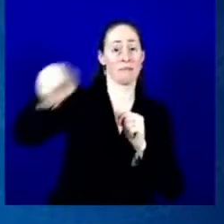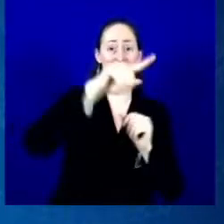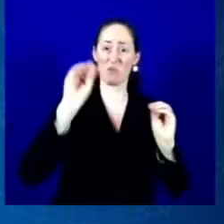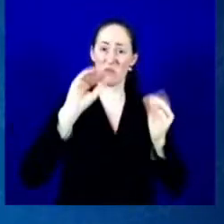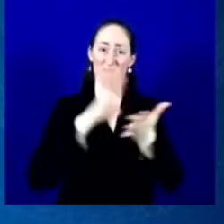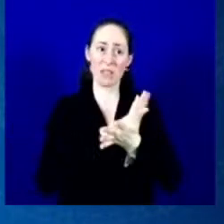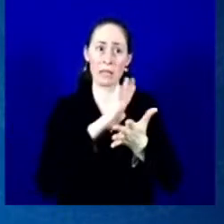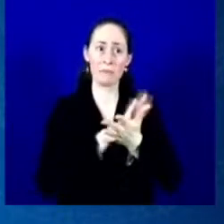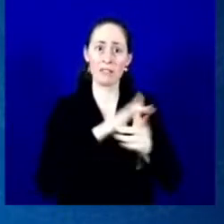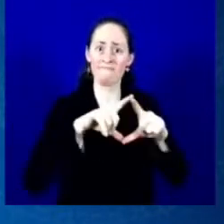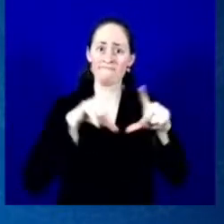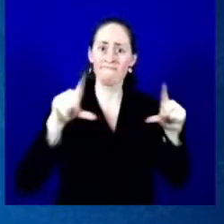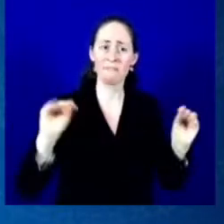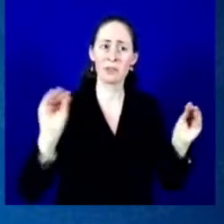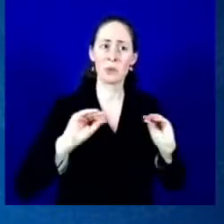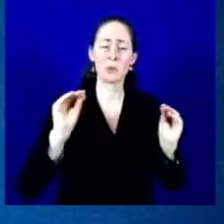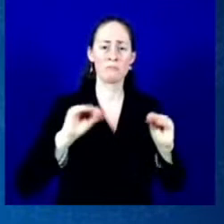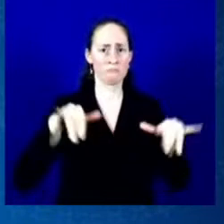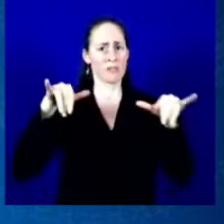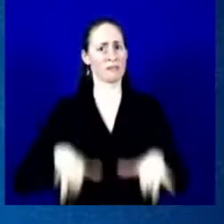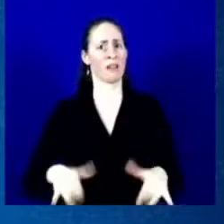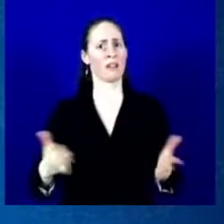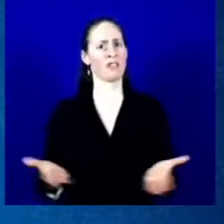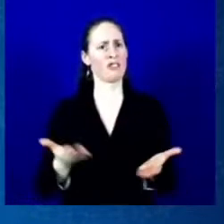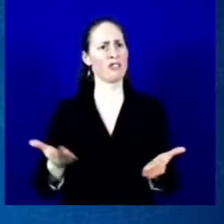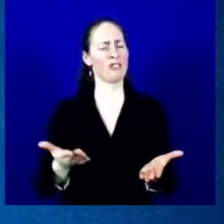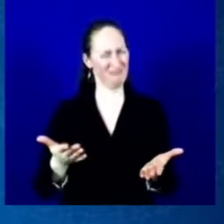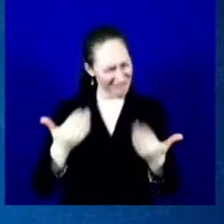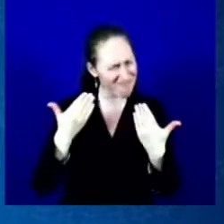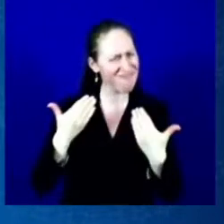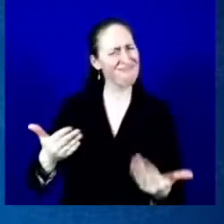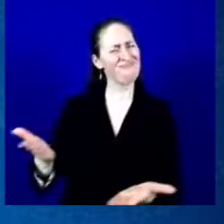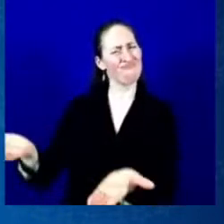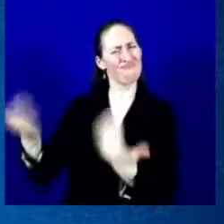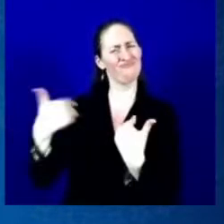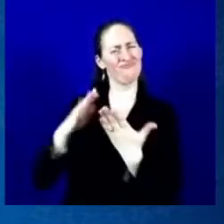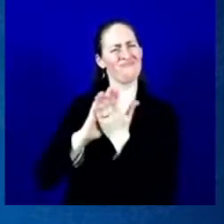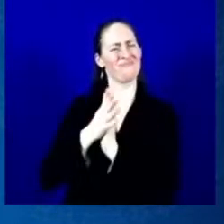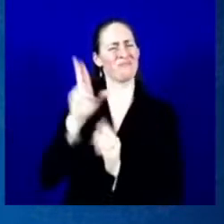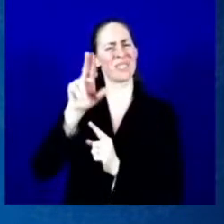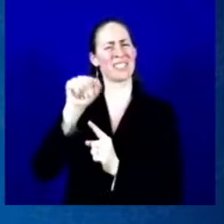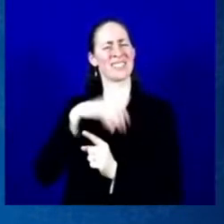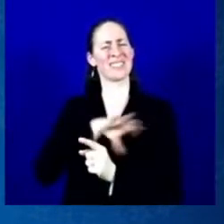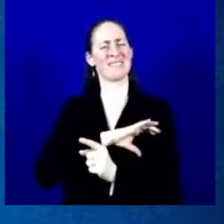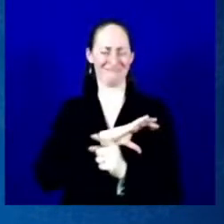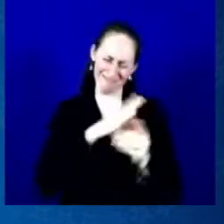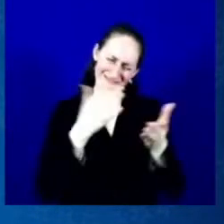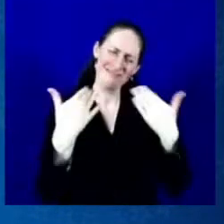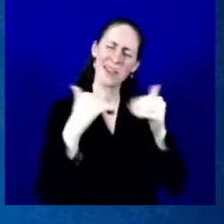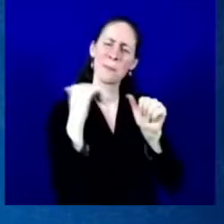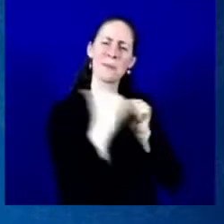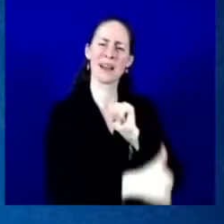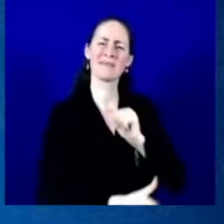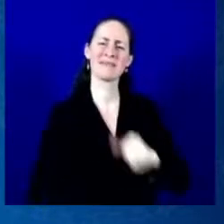it. We can actually, if you actually want to solve a problem, I've sent a bill to take a close look